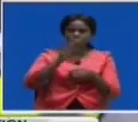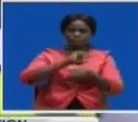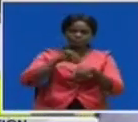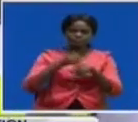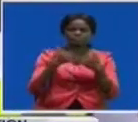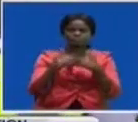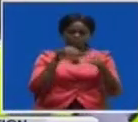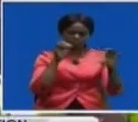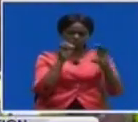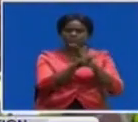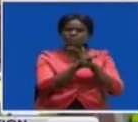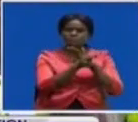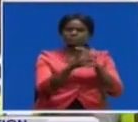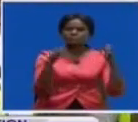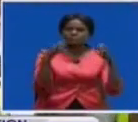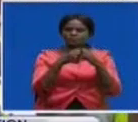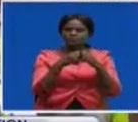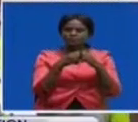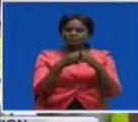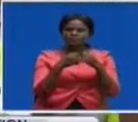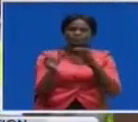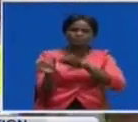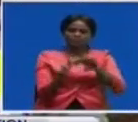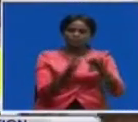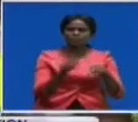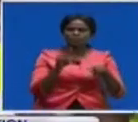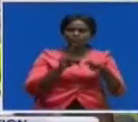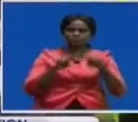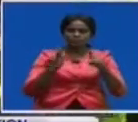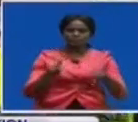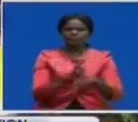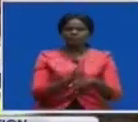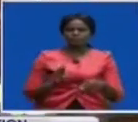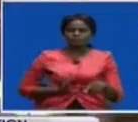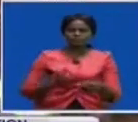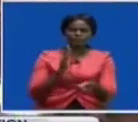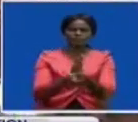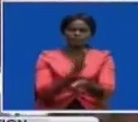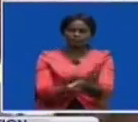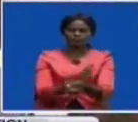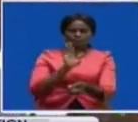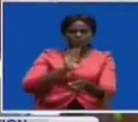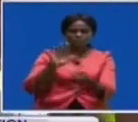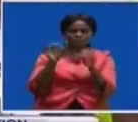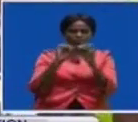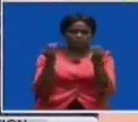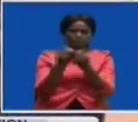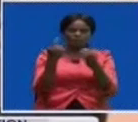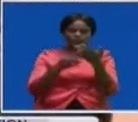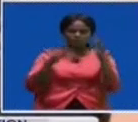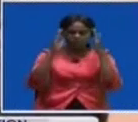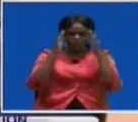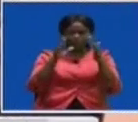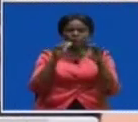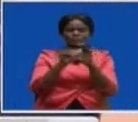they are deposited. Meanwhile, NFRA Board Chairperson Christabel Banda said the institution is committed to